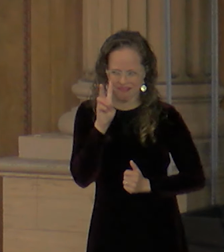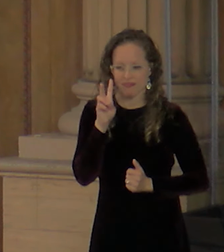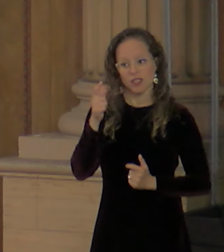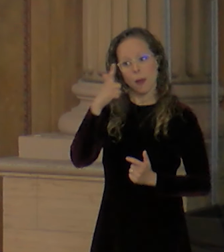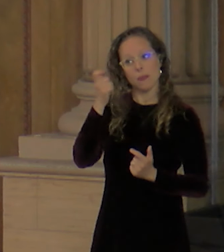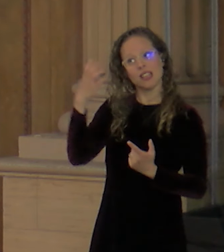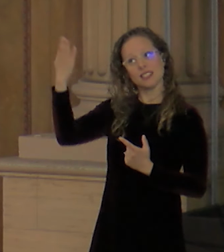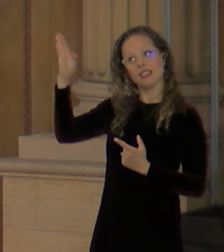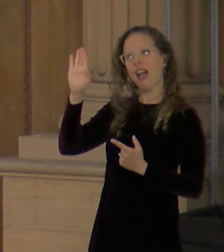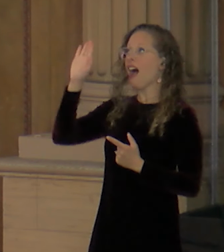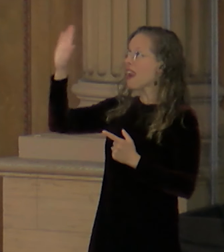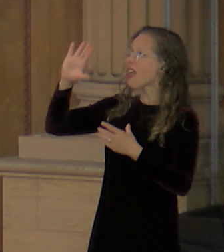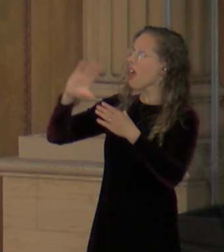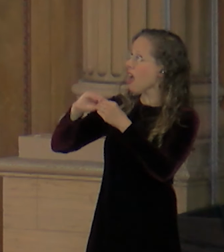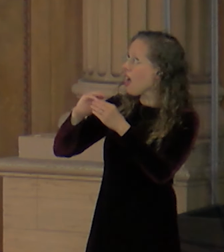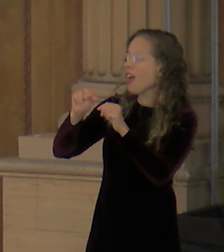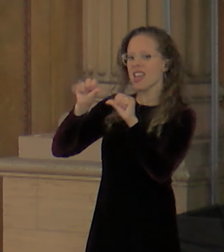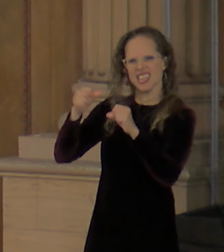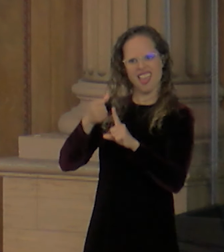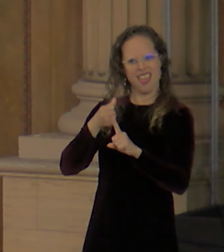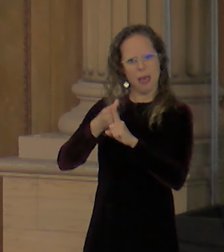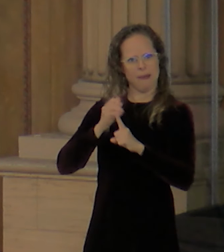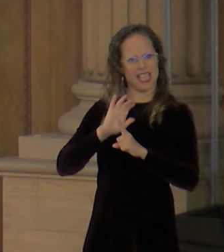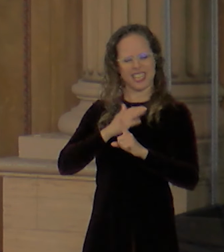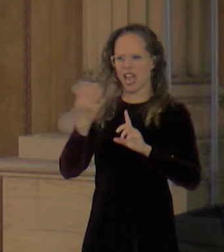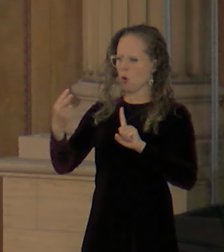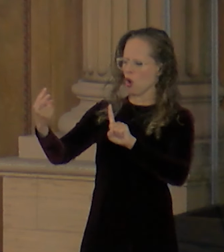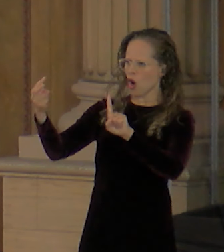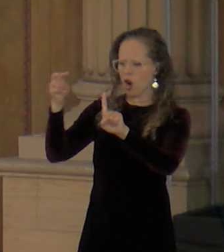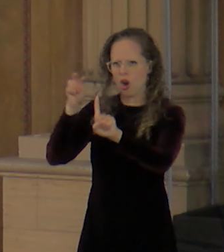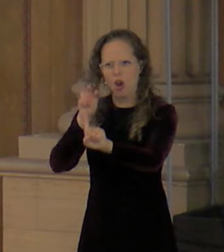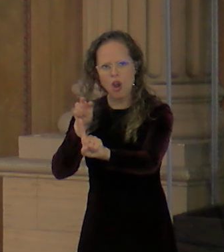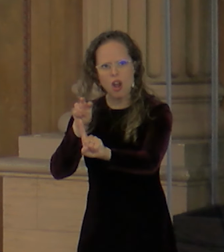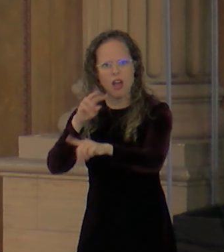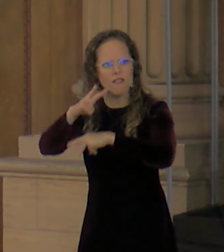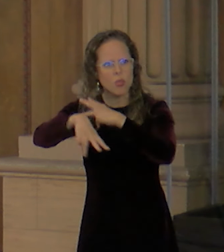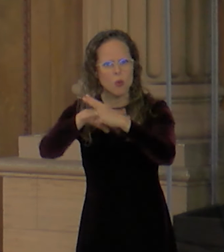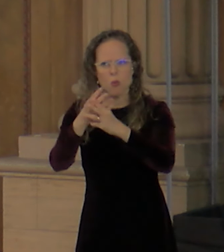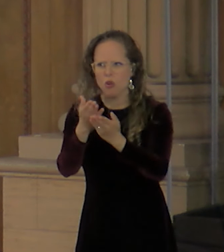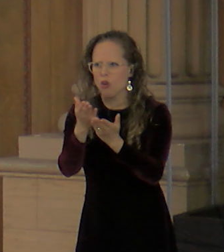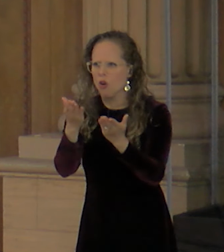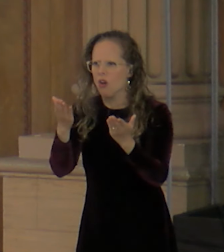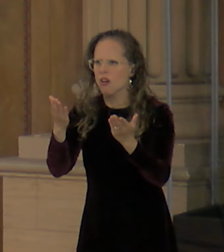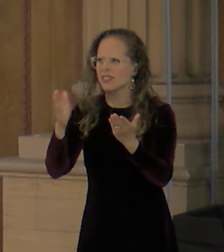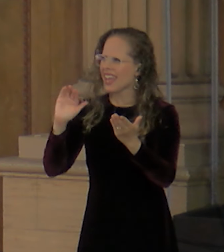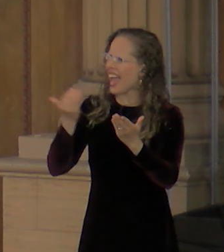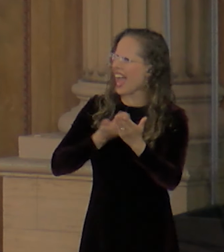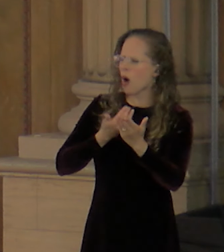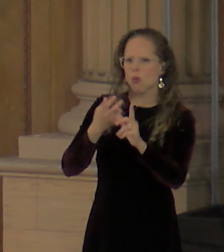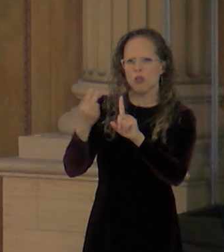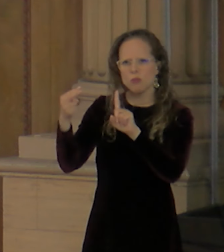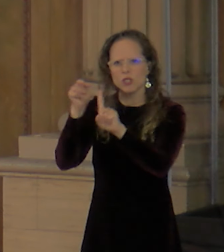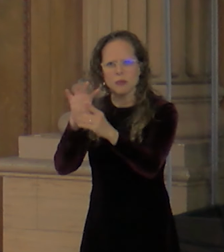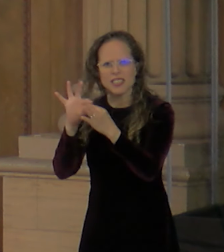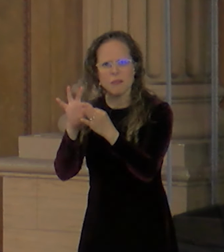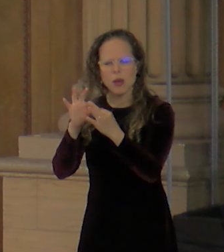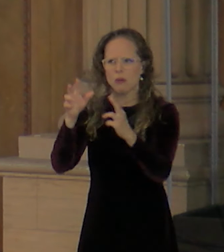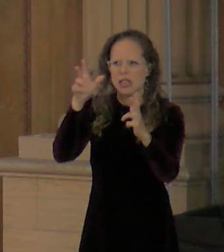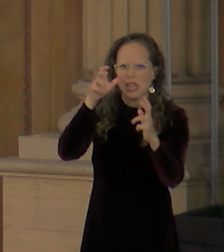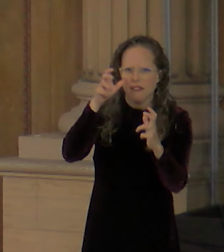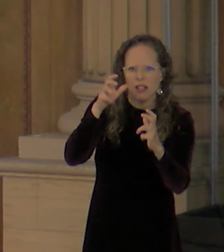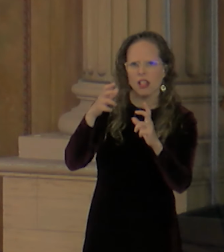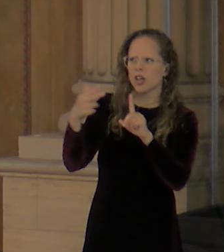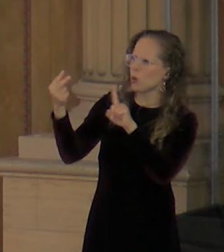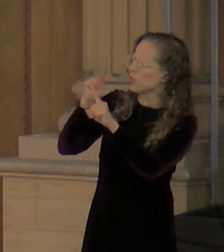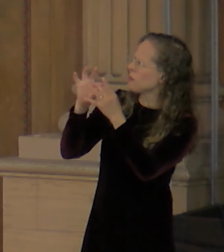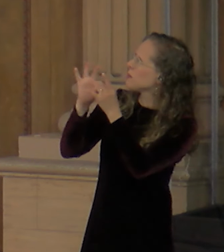about the world, that can change the way that we think about God, that can change the way we think about the evil and the chaos that we encounter in the world, and that